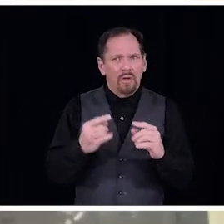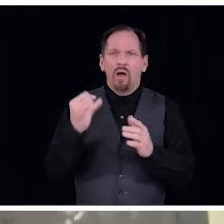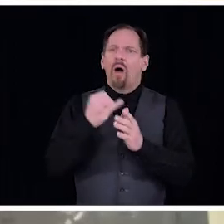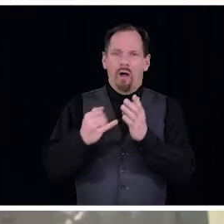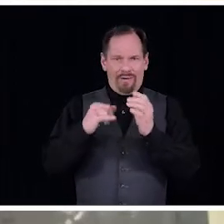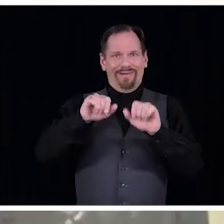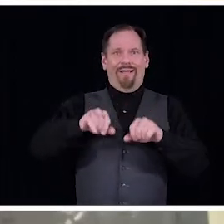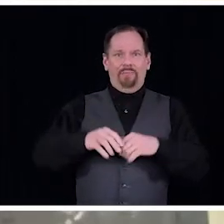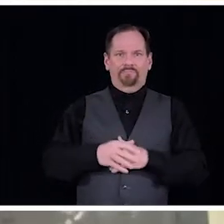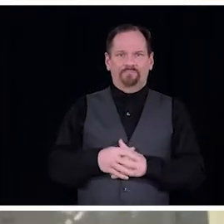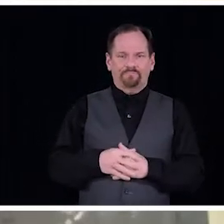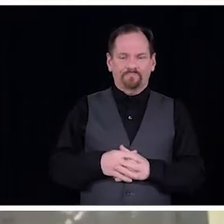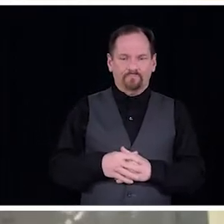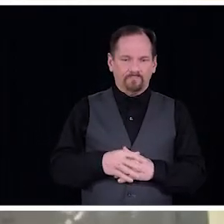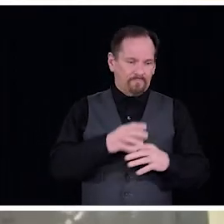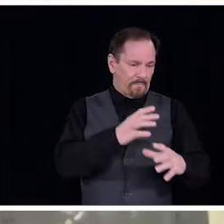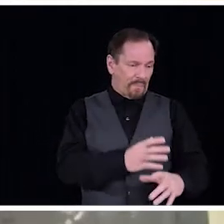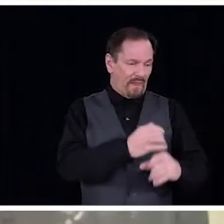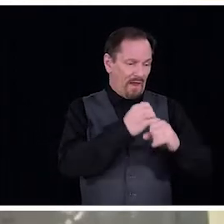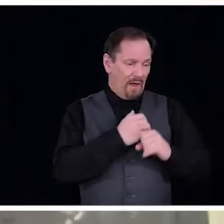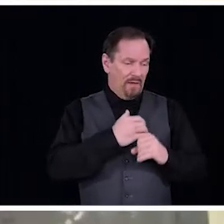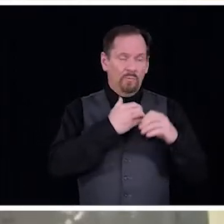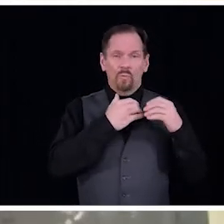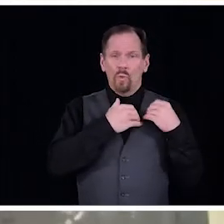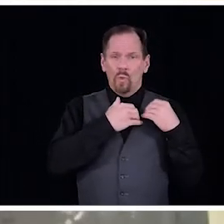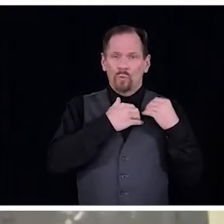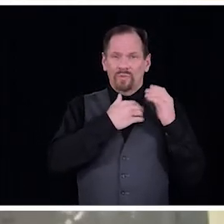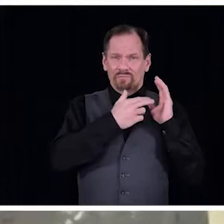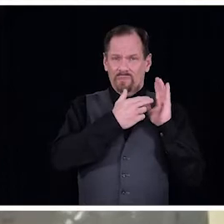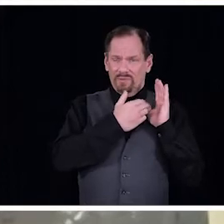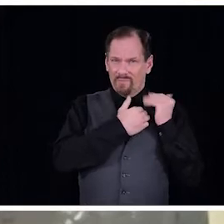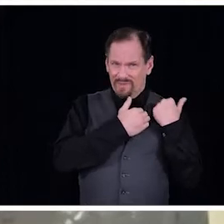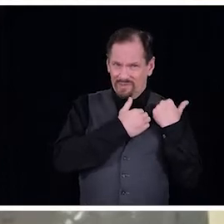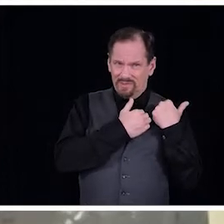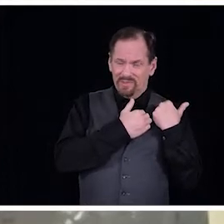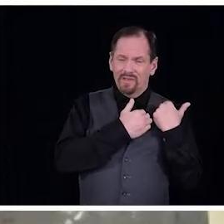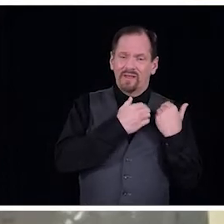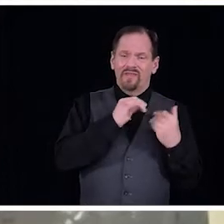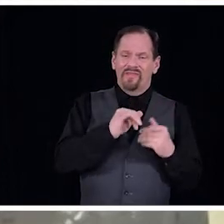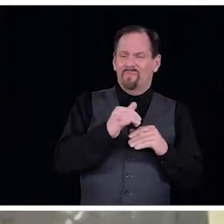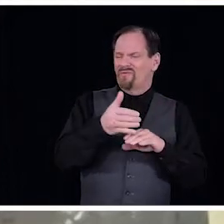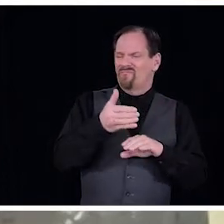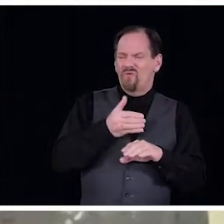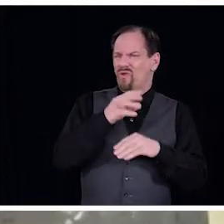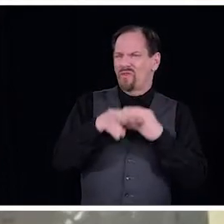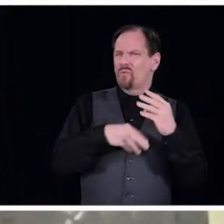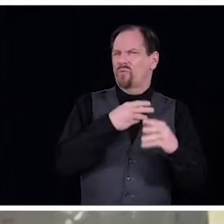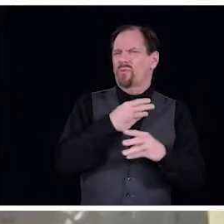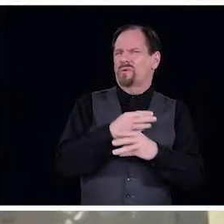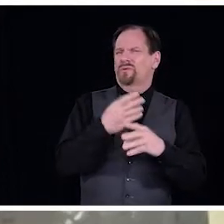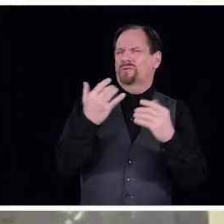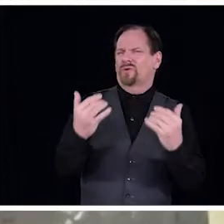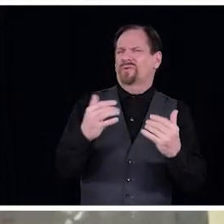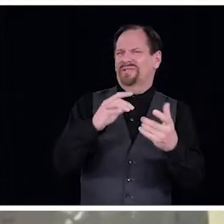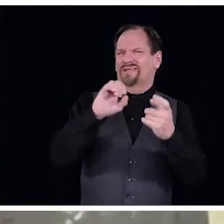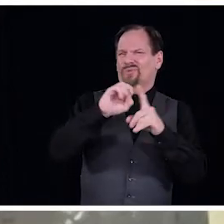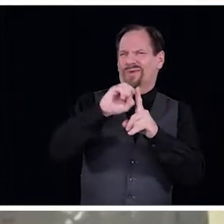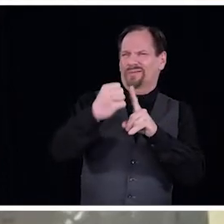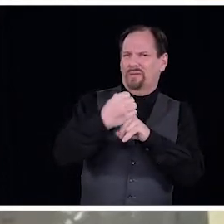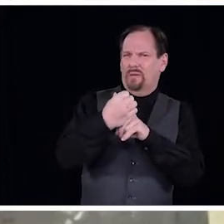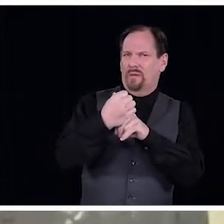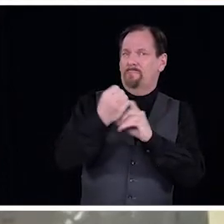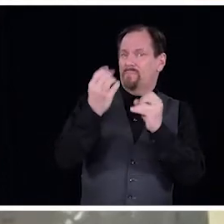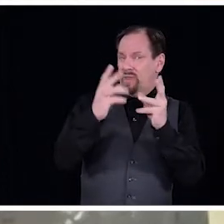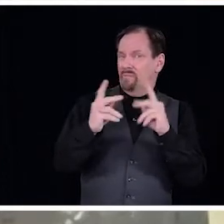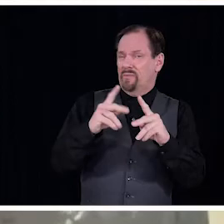that, to take on roles and responsibilities that prior to the world's current state, many of us relied more heavily on people